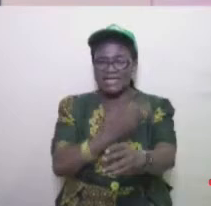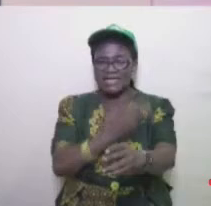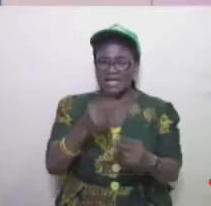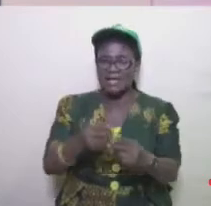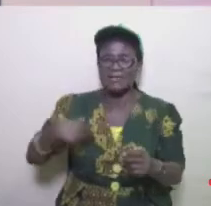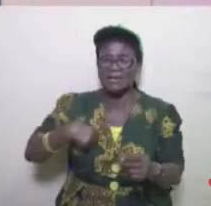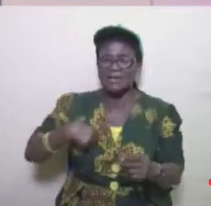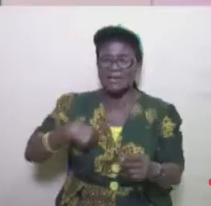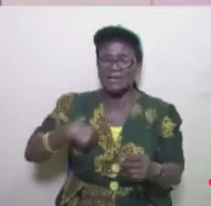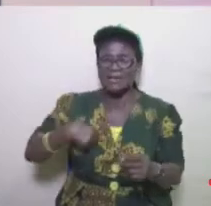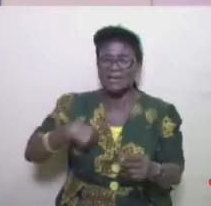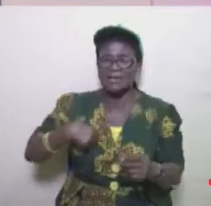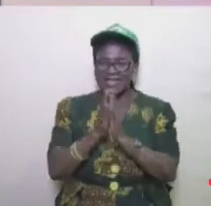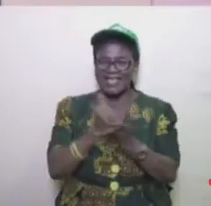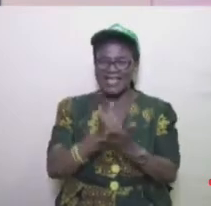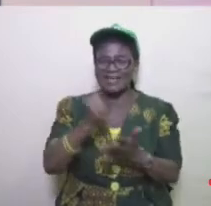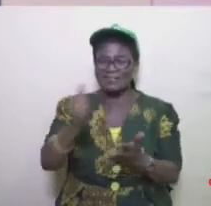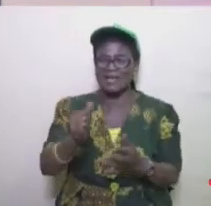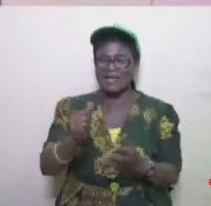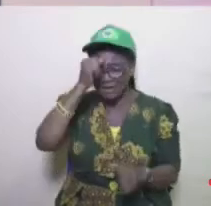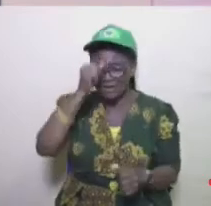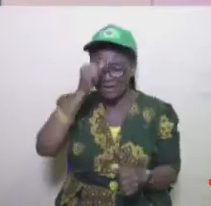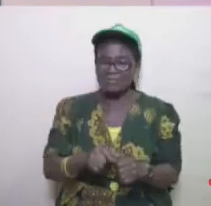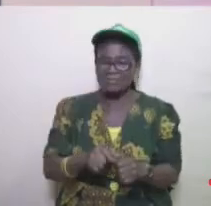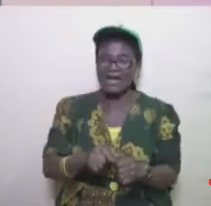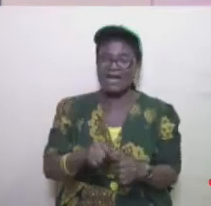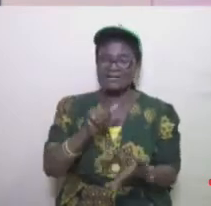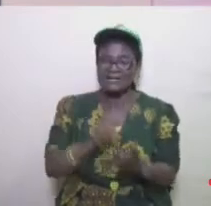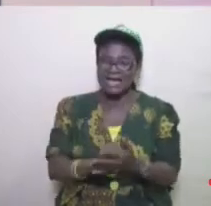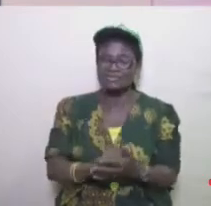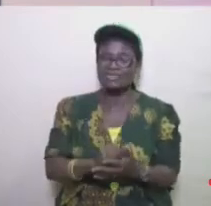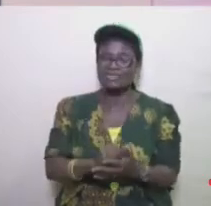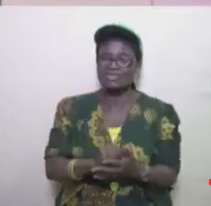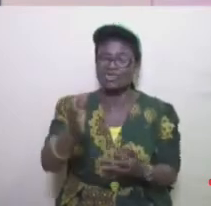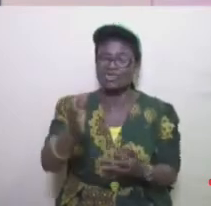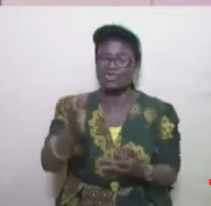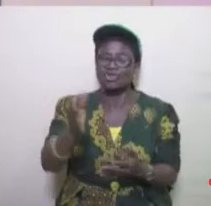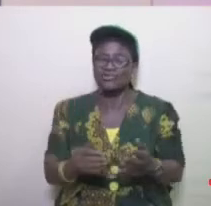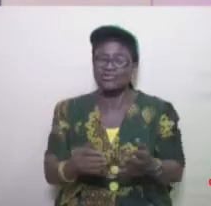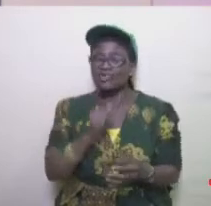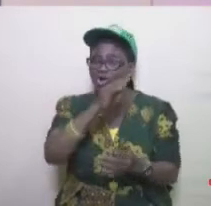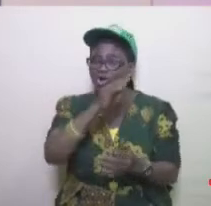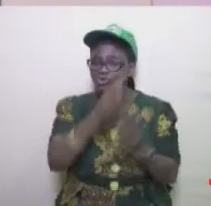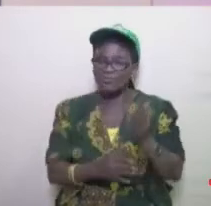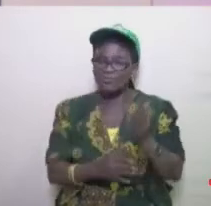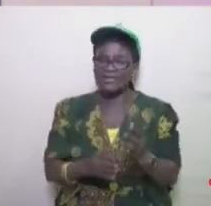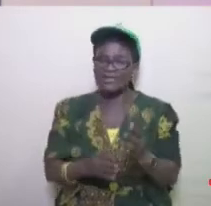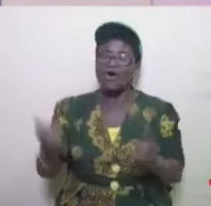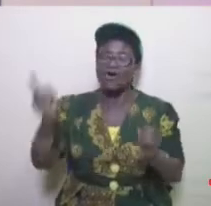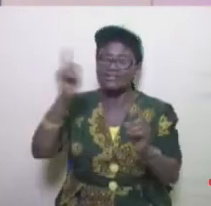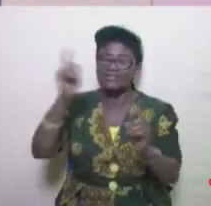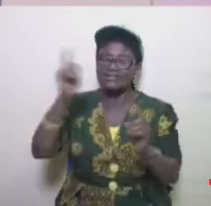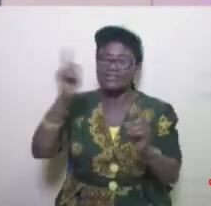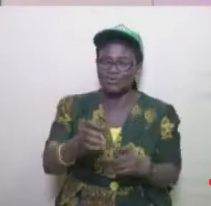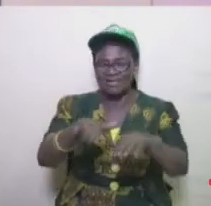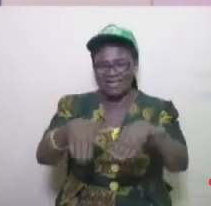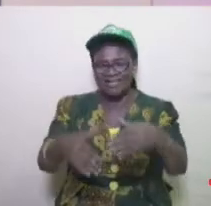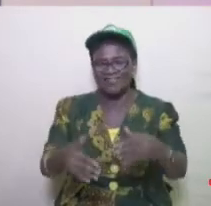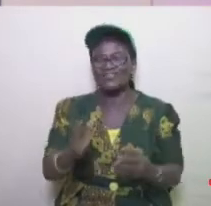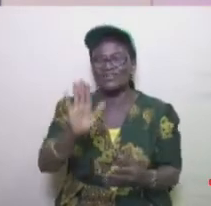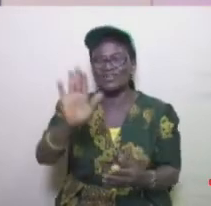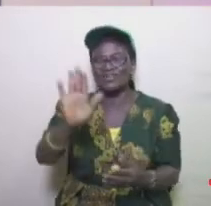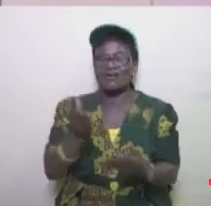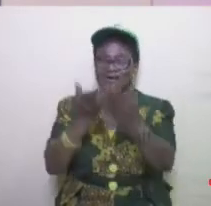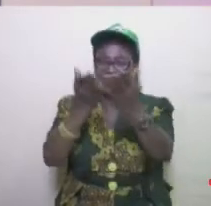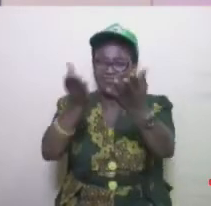Remember that your service is not a complete service, but you give your offering. But listen to